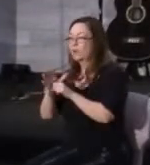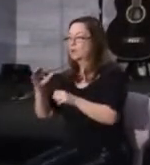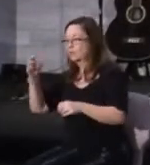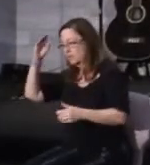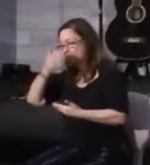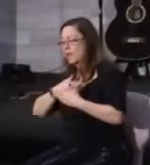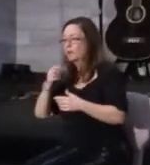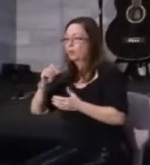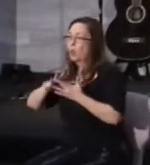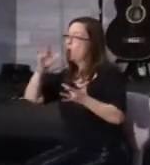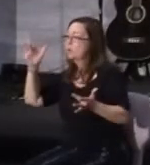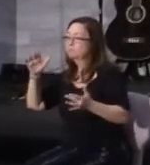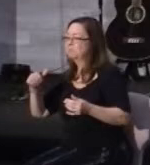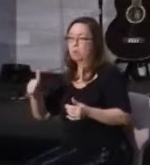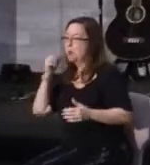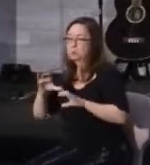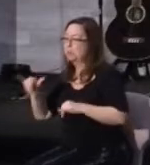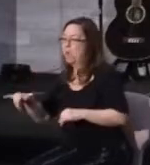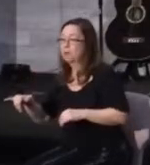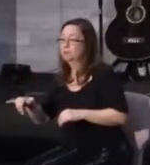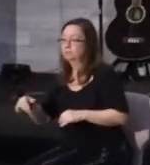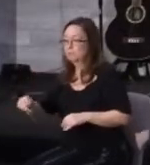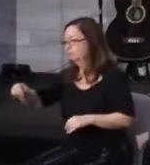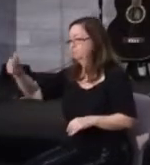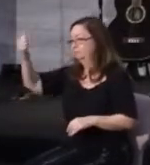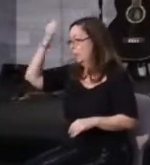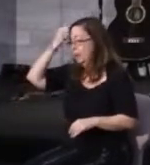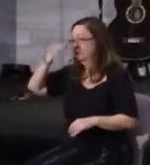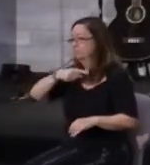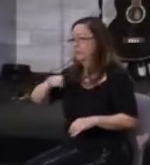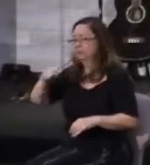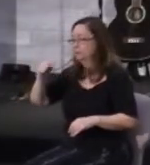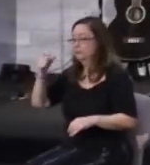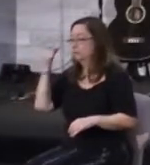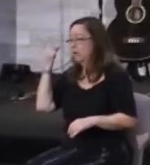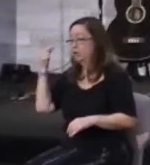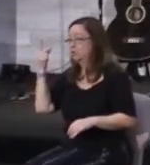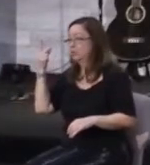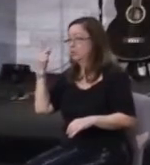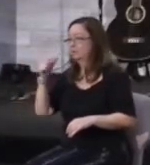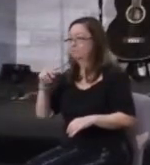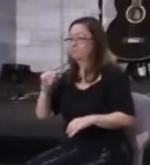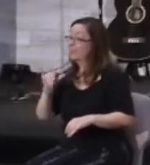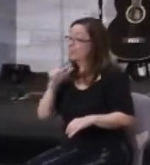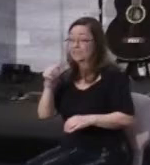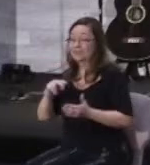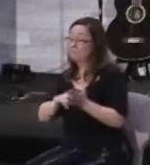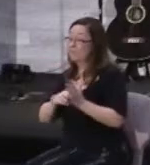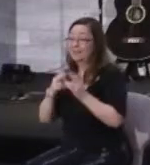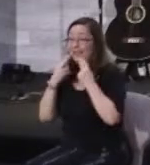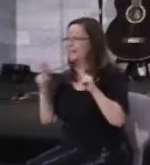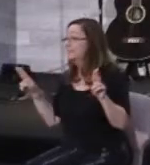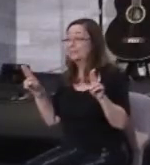wouldn't have done it. They were ignorant. But ignorance does not necessarily mean innocence. They